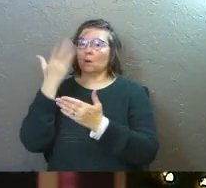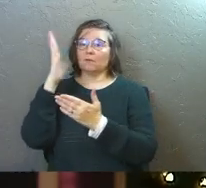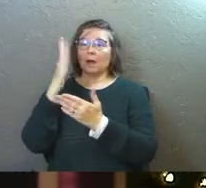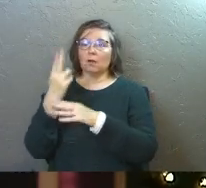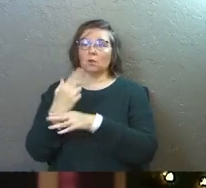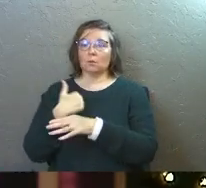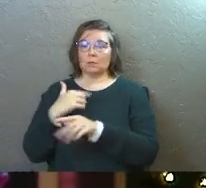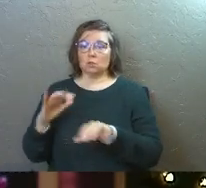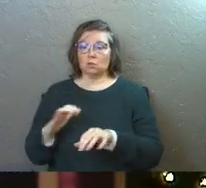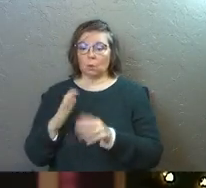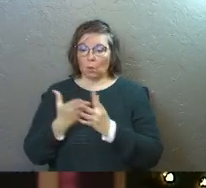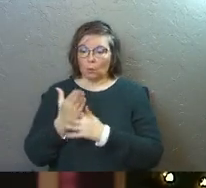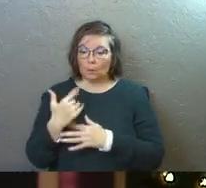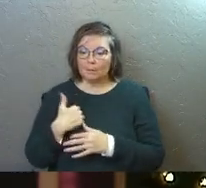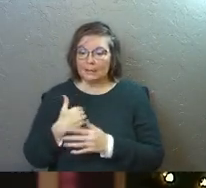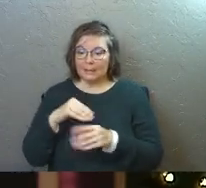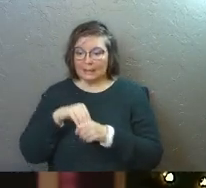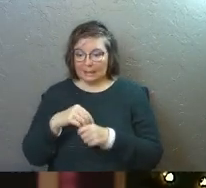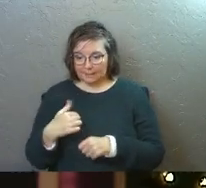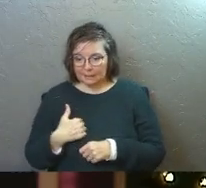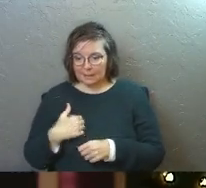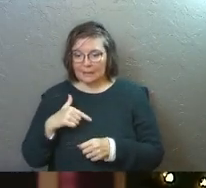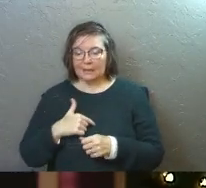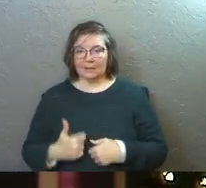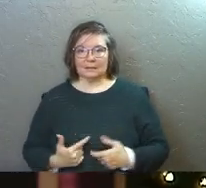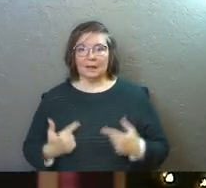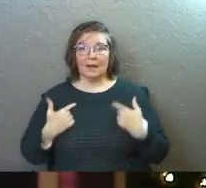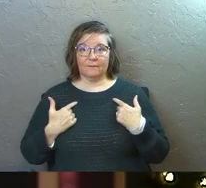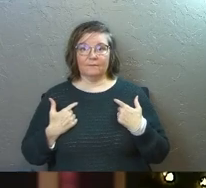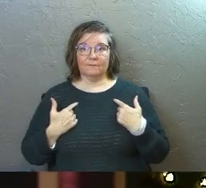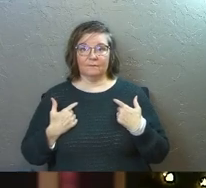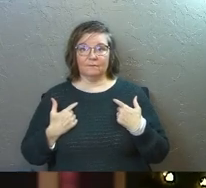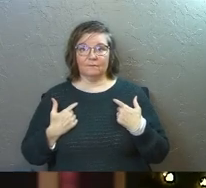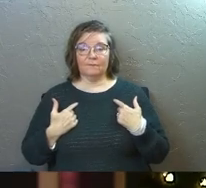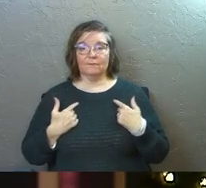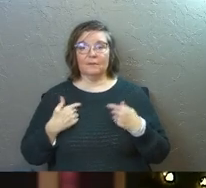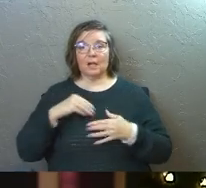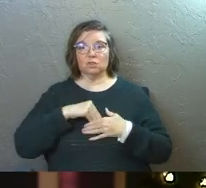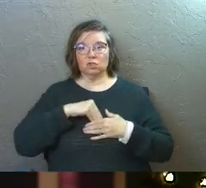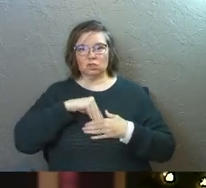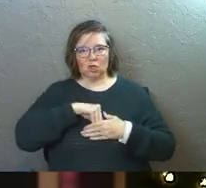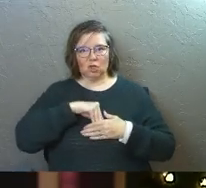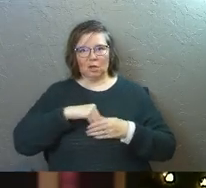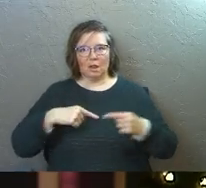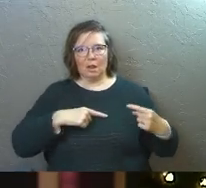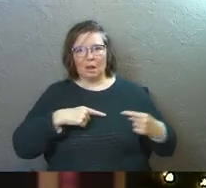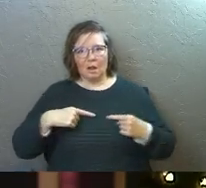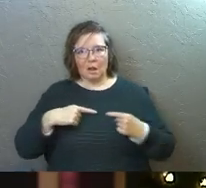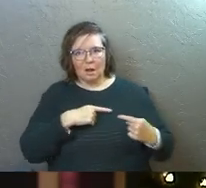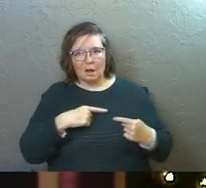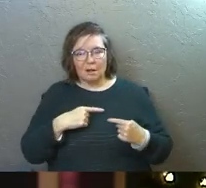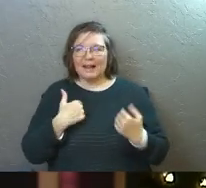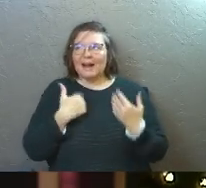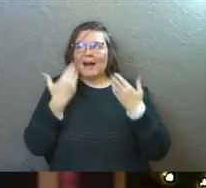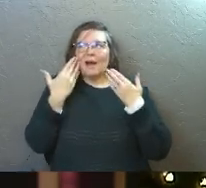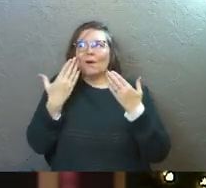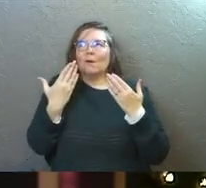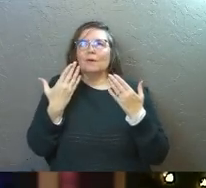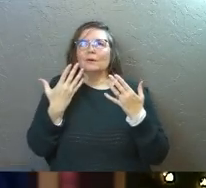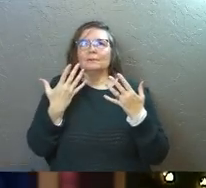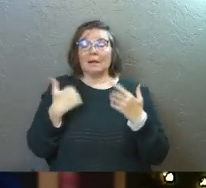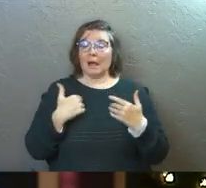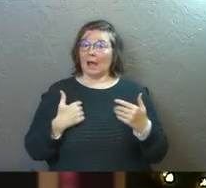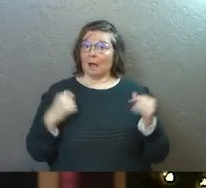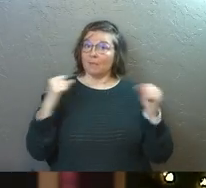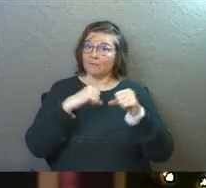used me to do, what God has done through me and in me in this life. There's an internal struggle, right? Like, I don't know if,